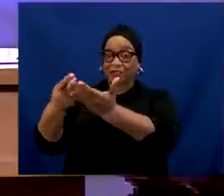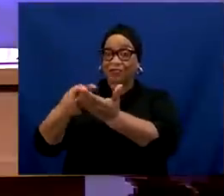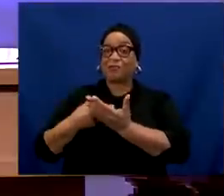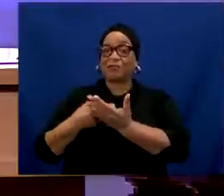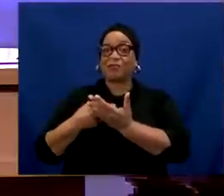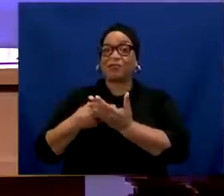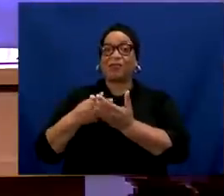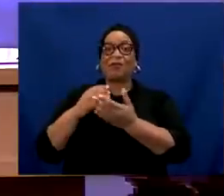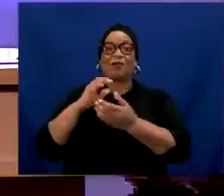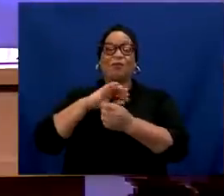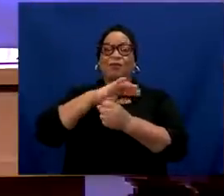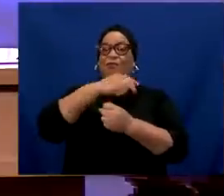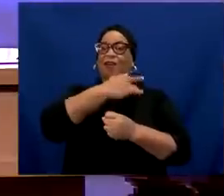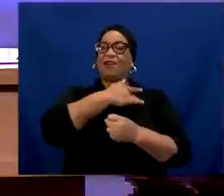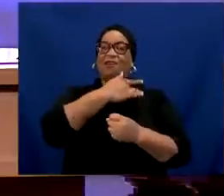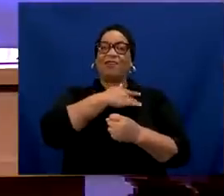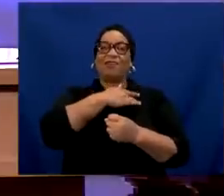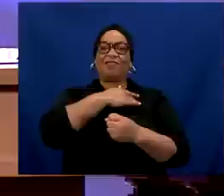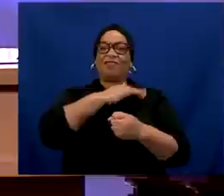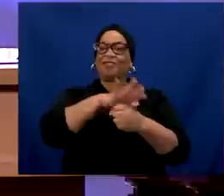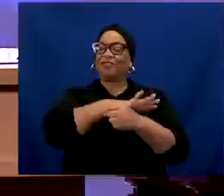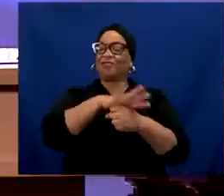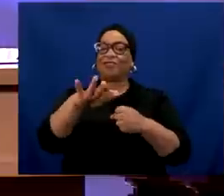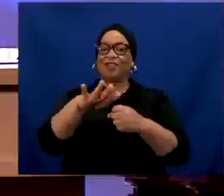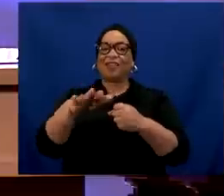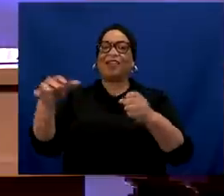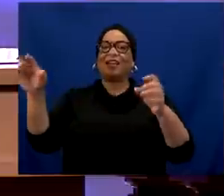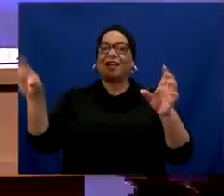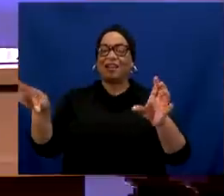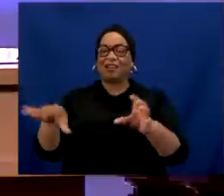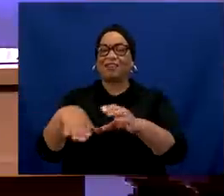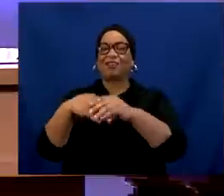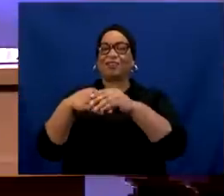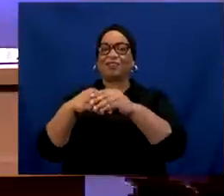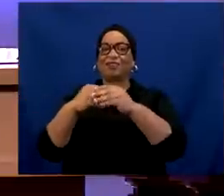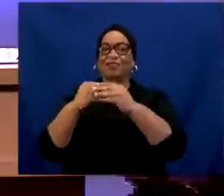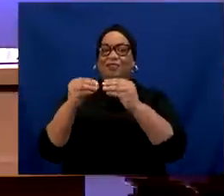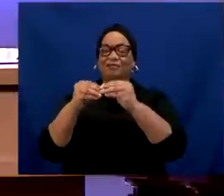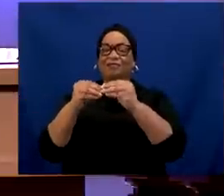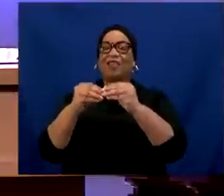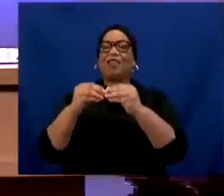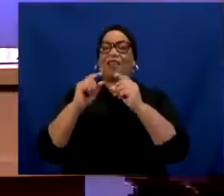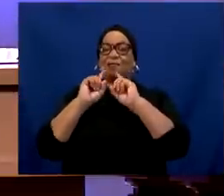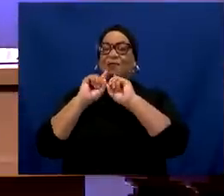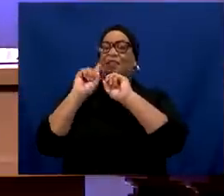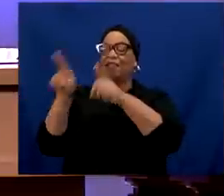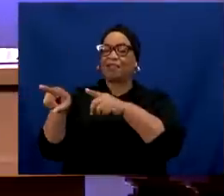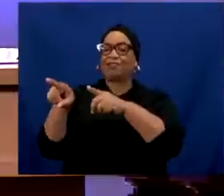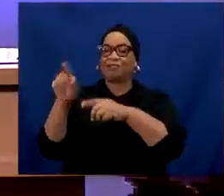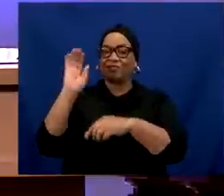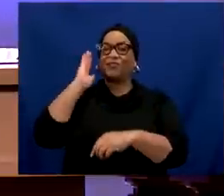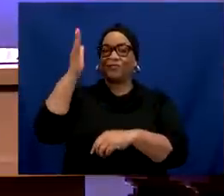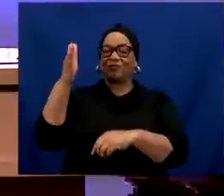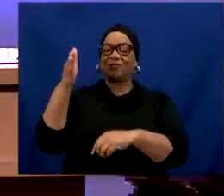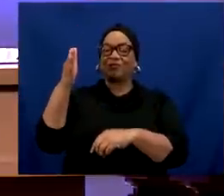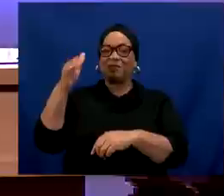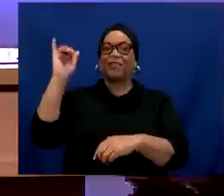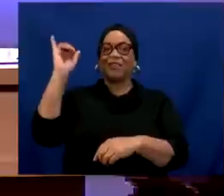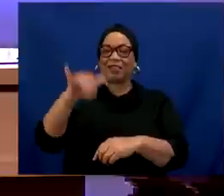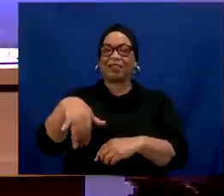my whole heart, I'll agree. And my answer will be